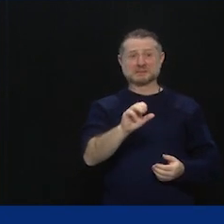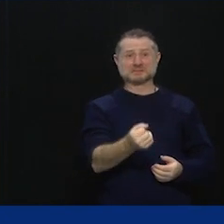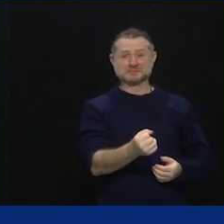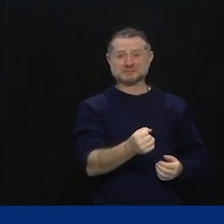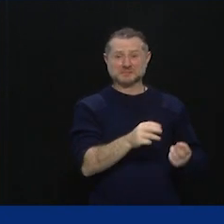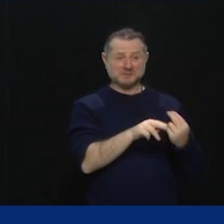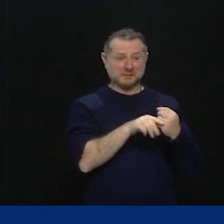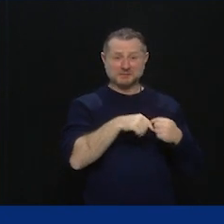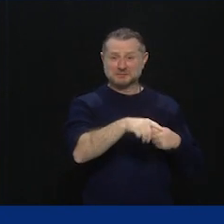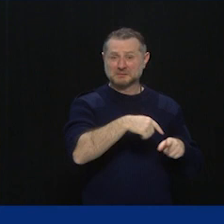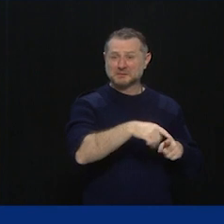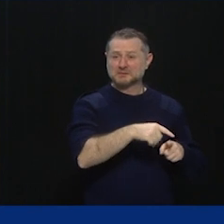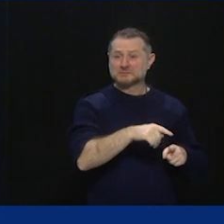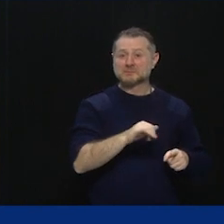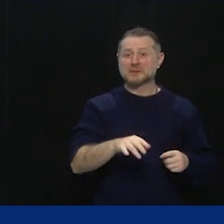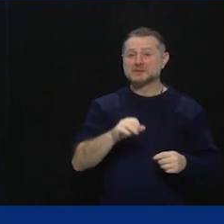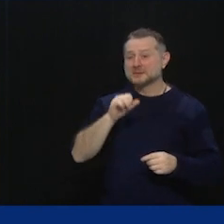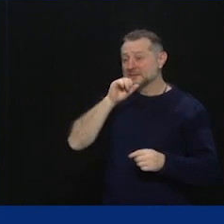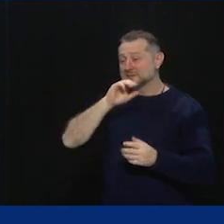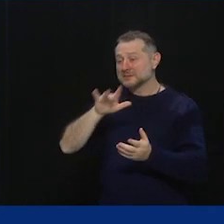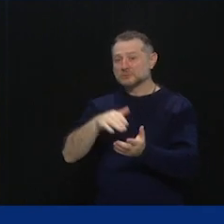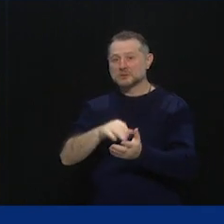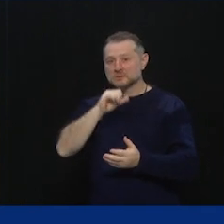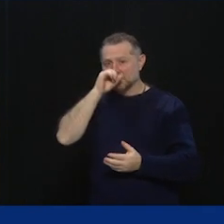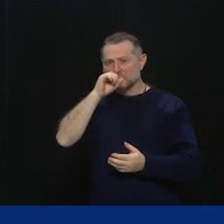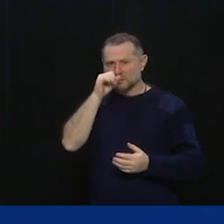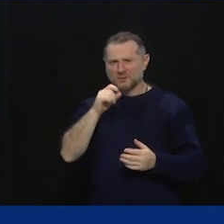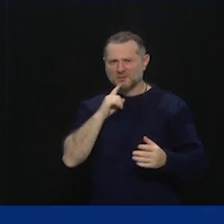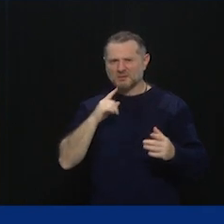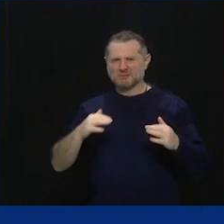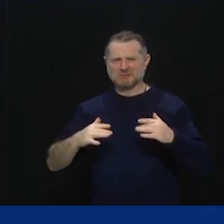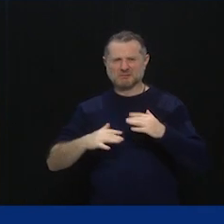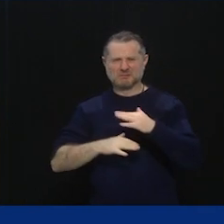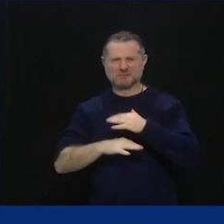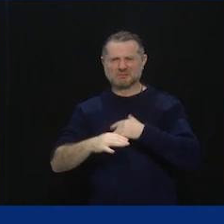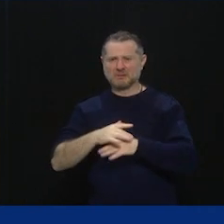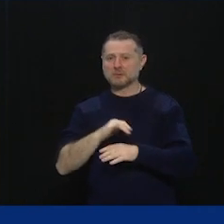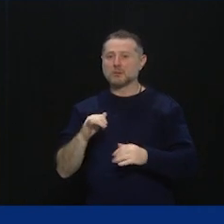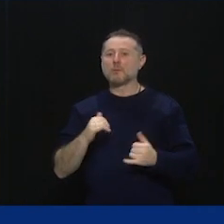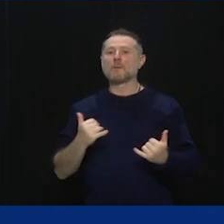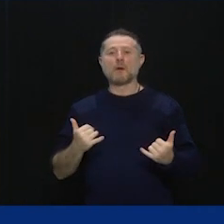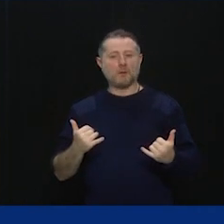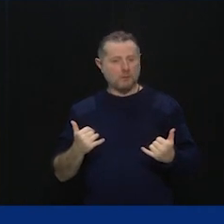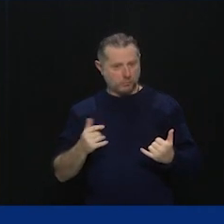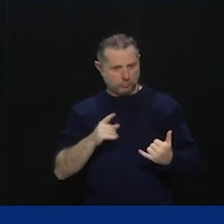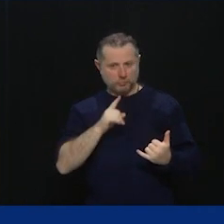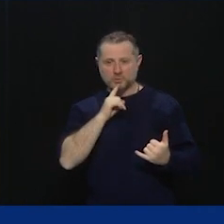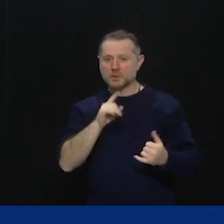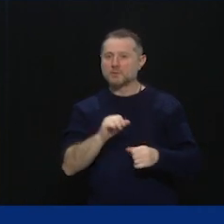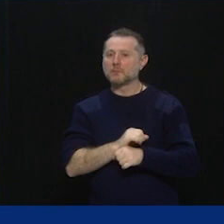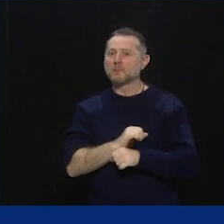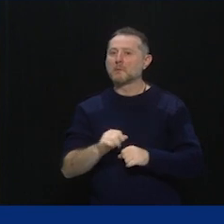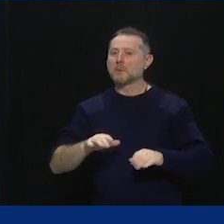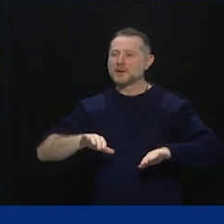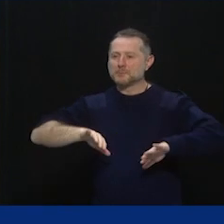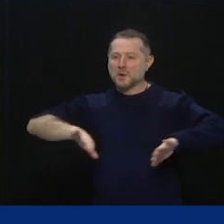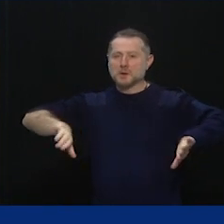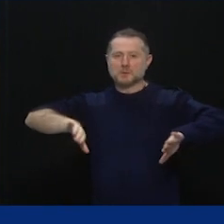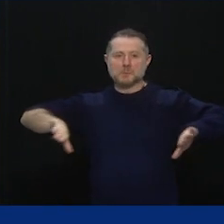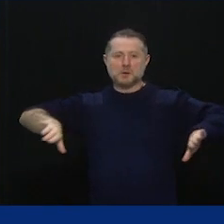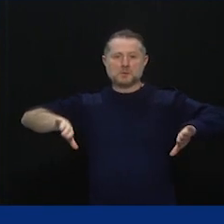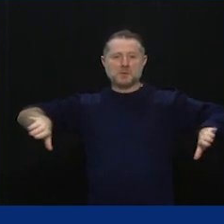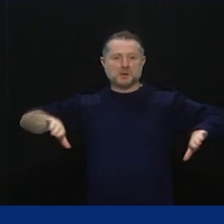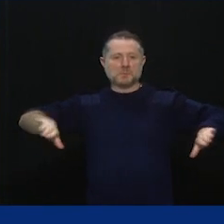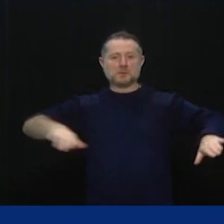have the density that it has now. It had very little density. And as the LIE came through, the sprawl came through with